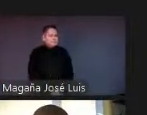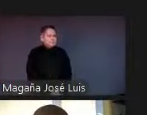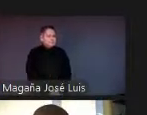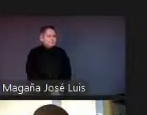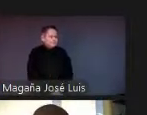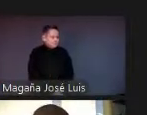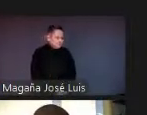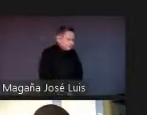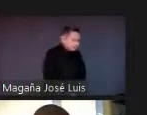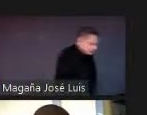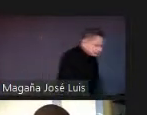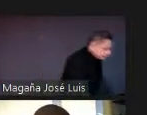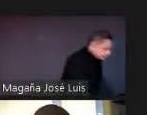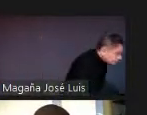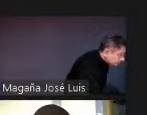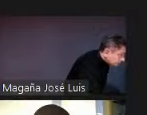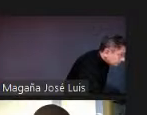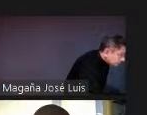challenges.